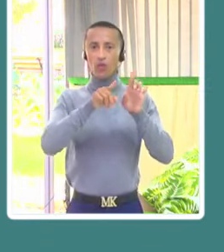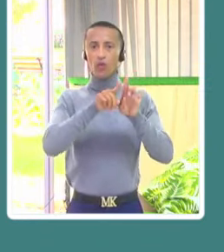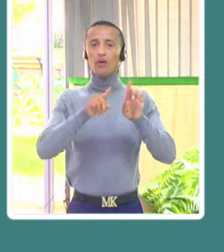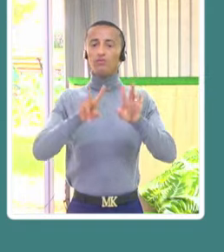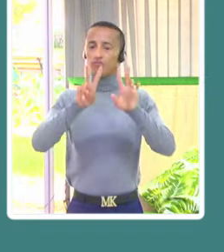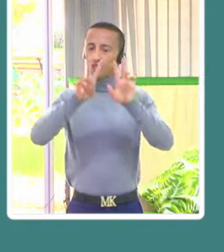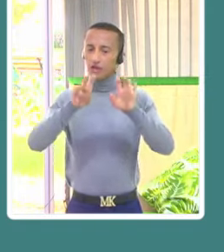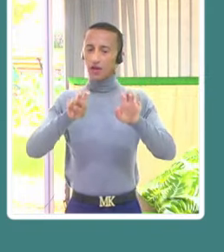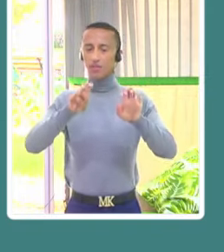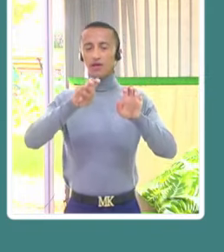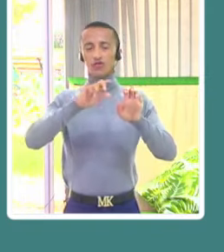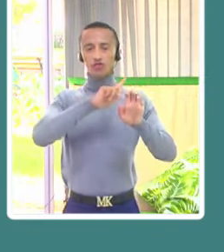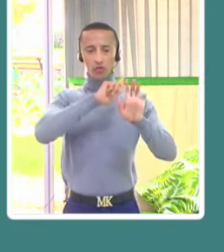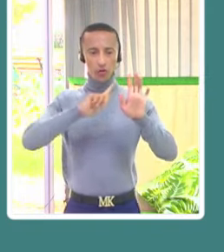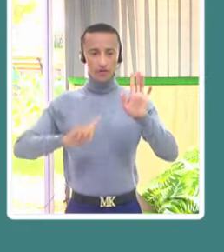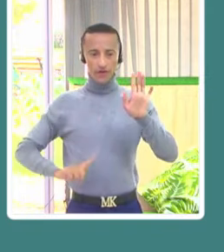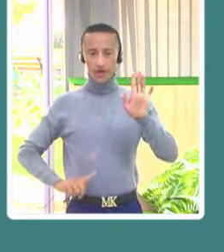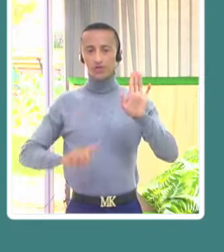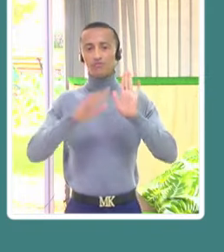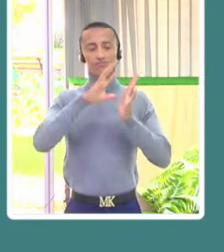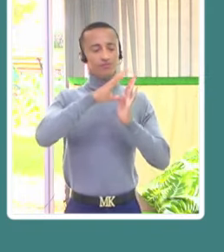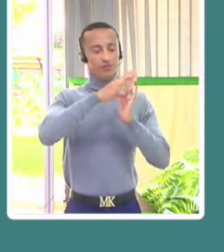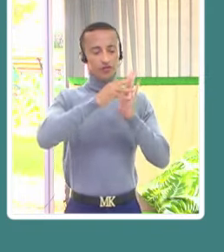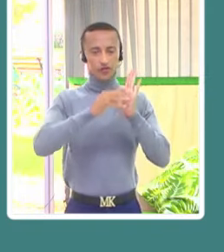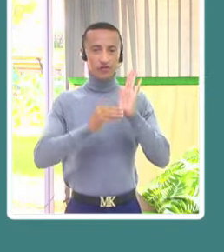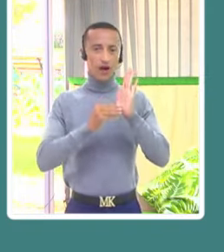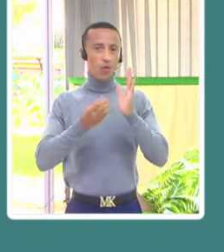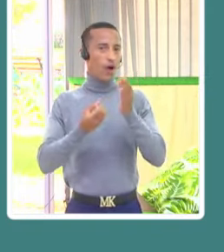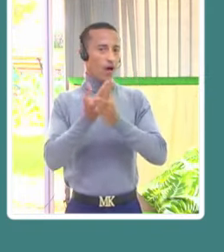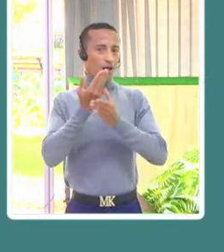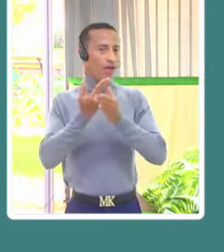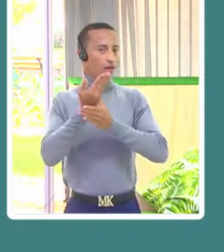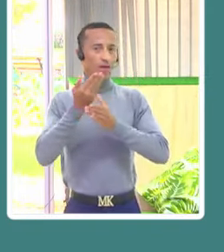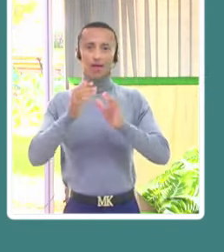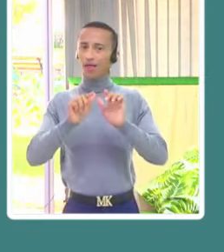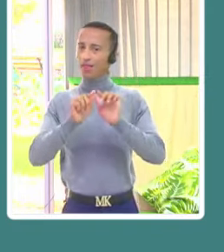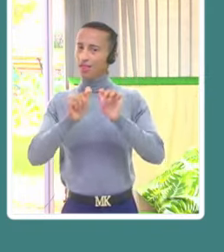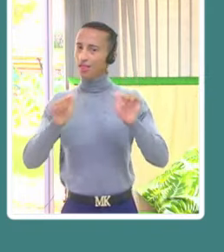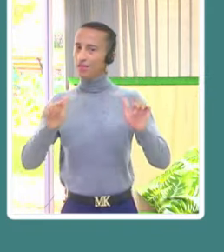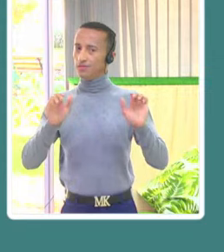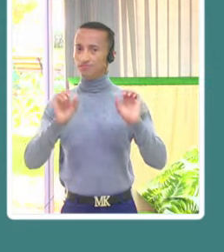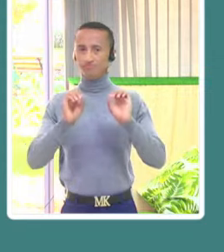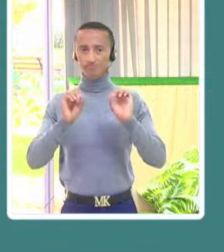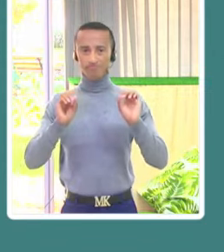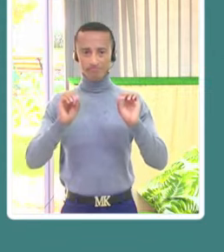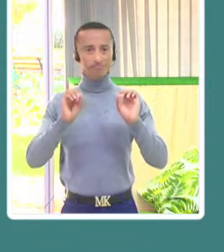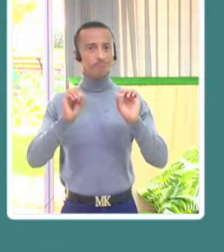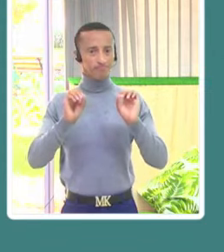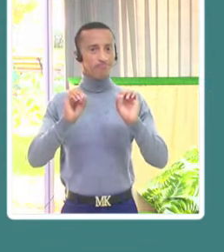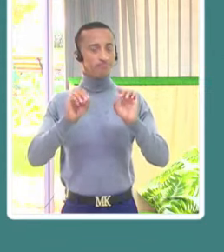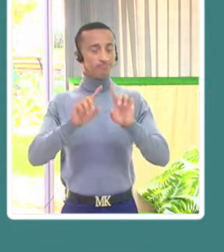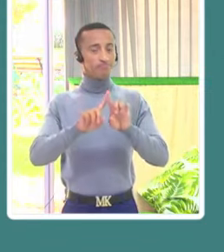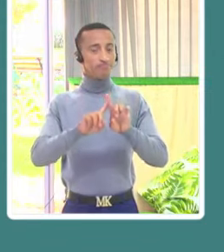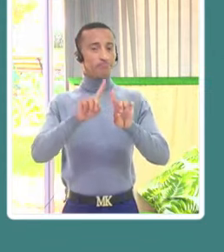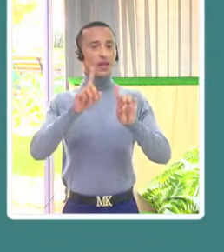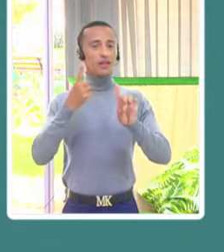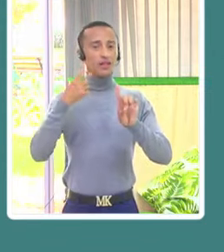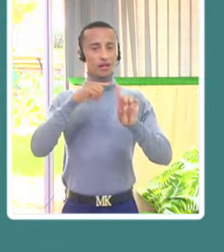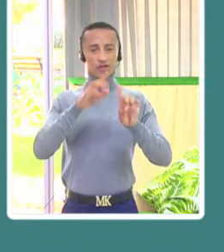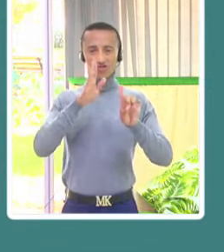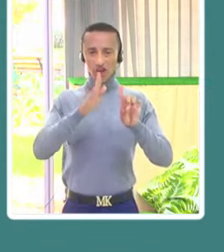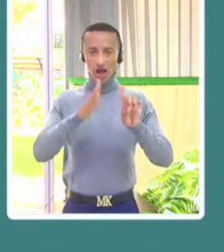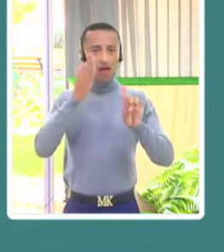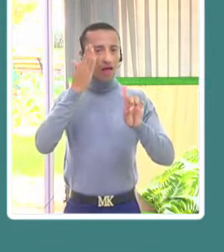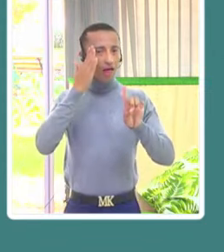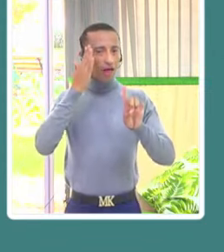The rules have still not been made. The middle part is all we know is digital credentials.